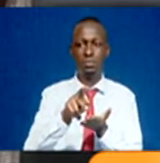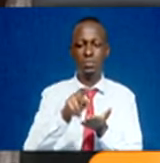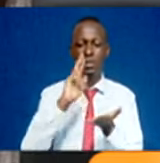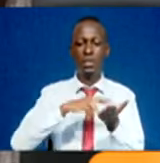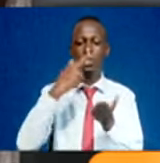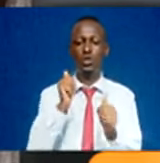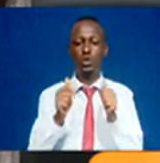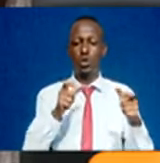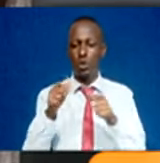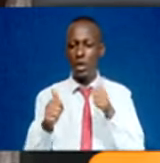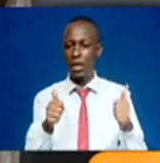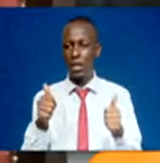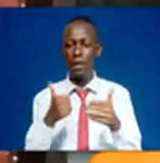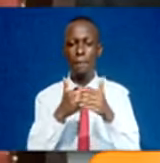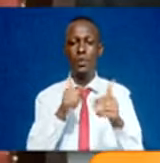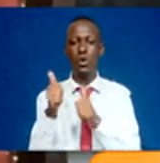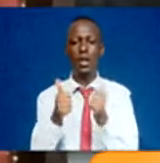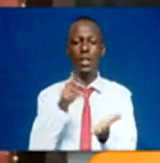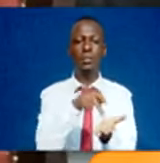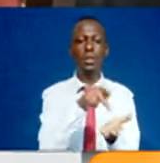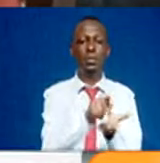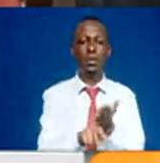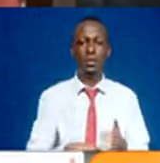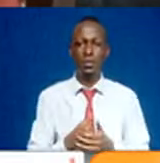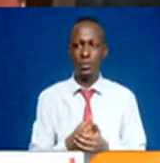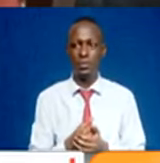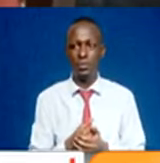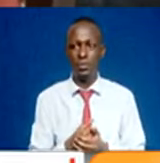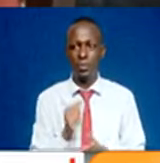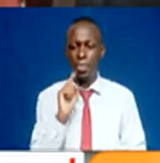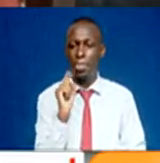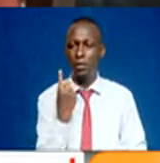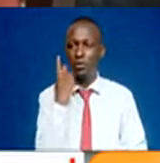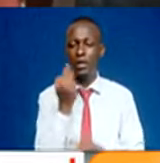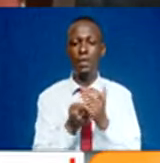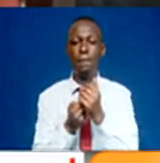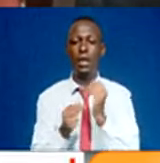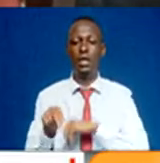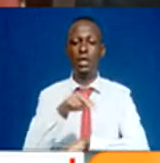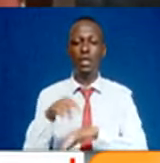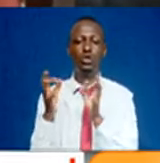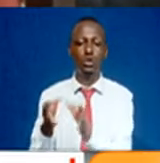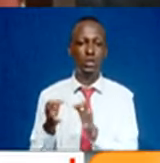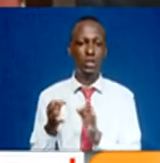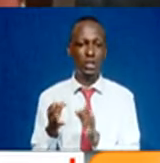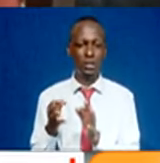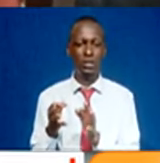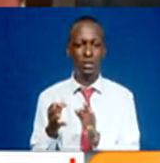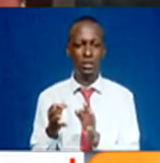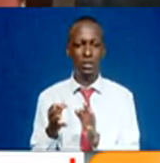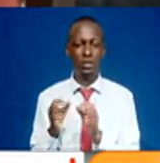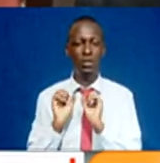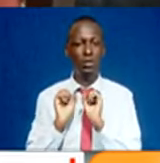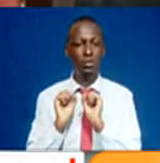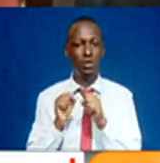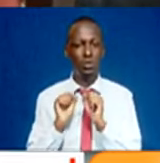resource before we remunerate the others. First partnership really is with the National Treasury to see that we can actually have,